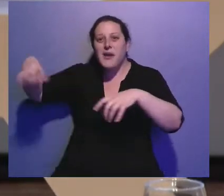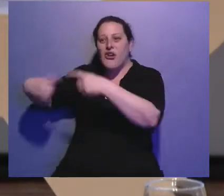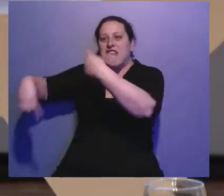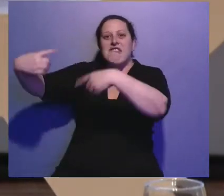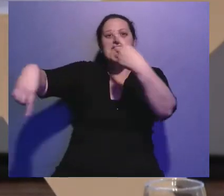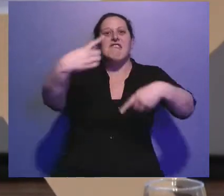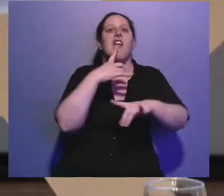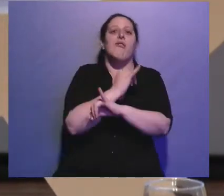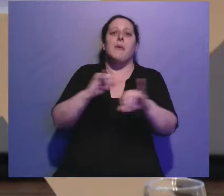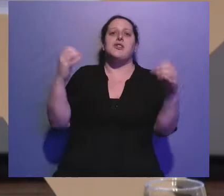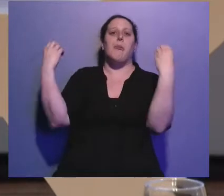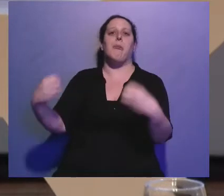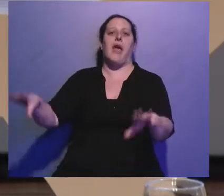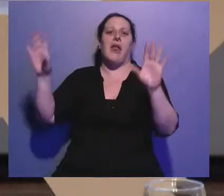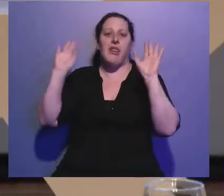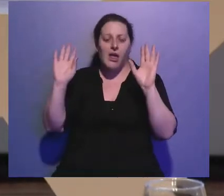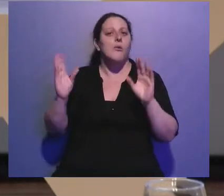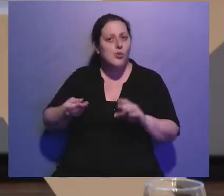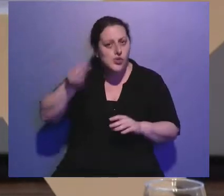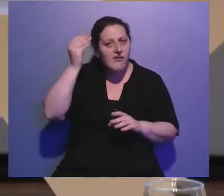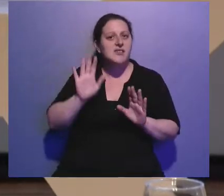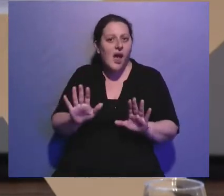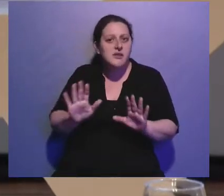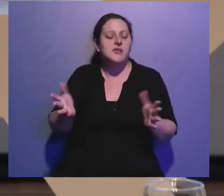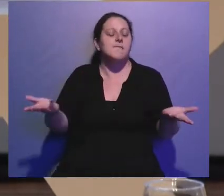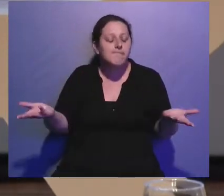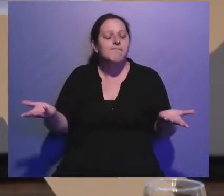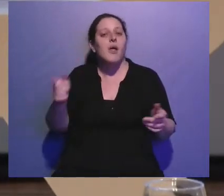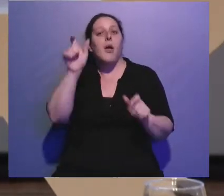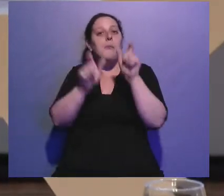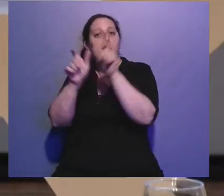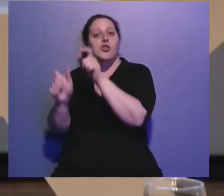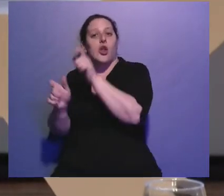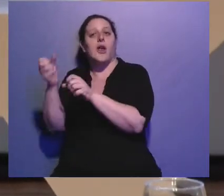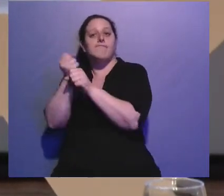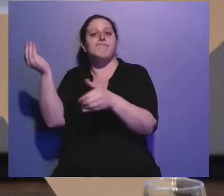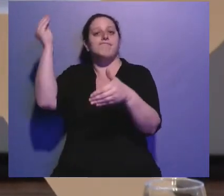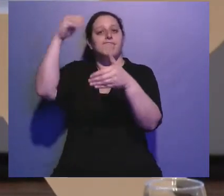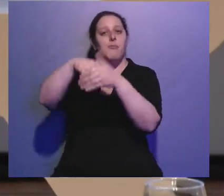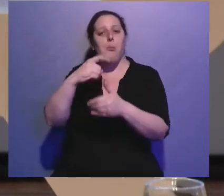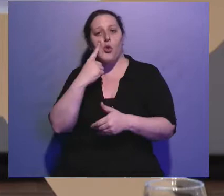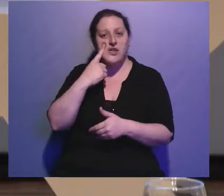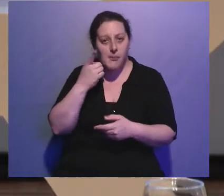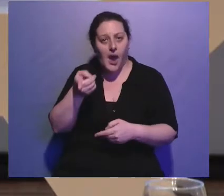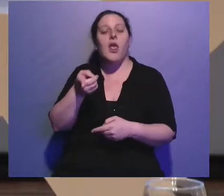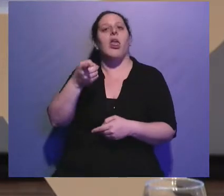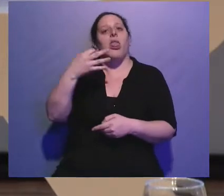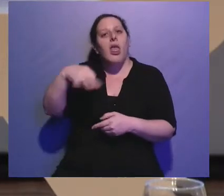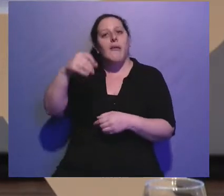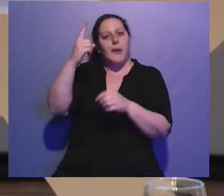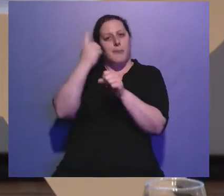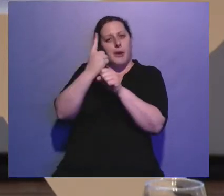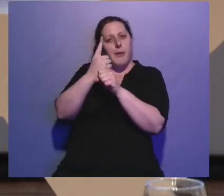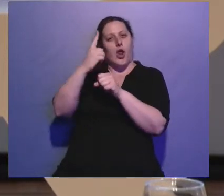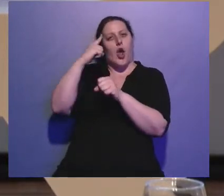staff, I think, should be trained to be under the impression that they are expected to respond and they're expected to communicate, because I think that's a failure in,